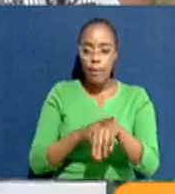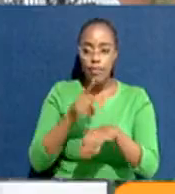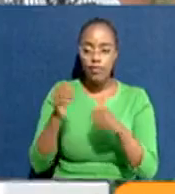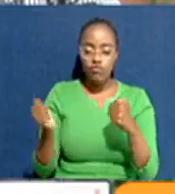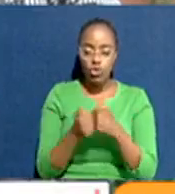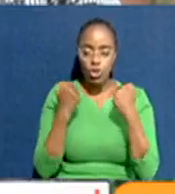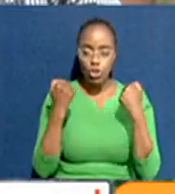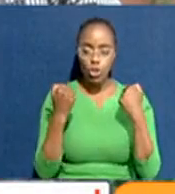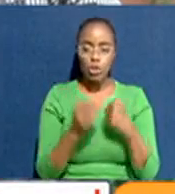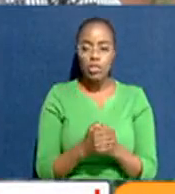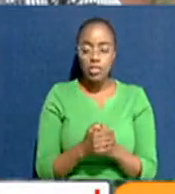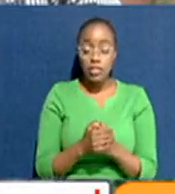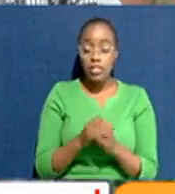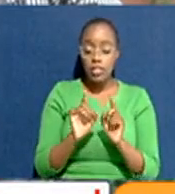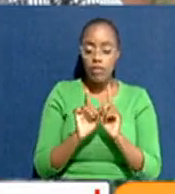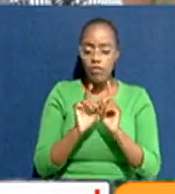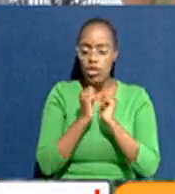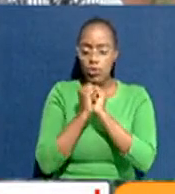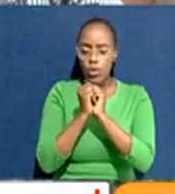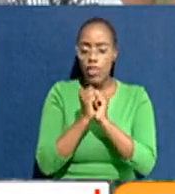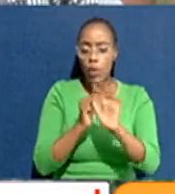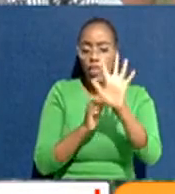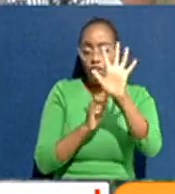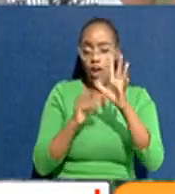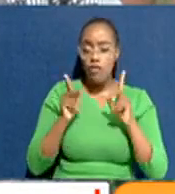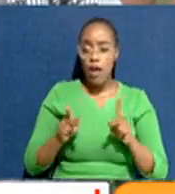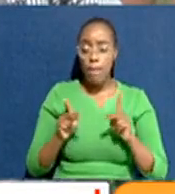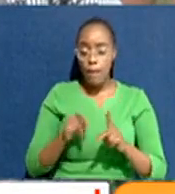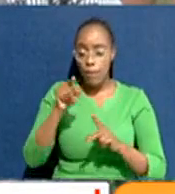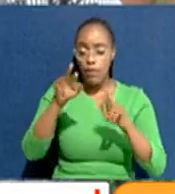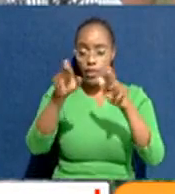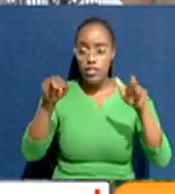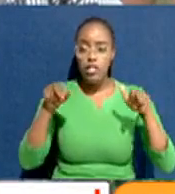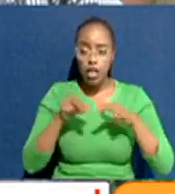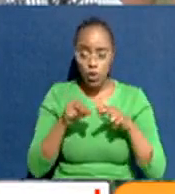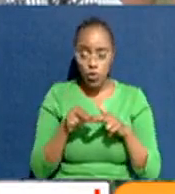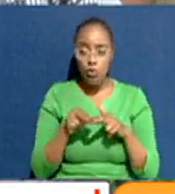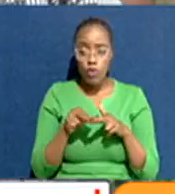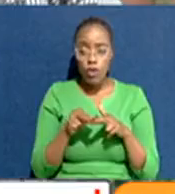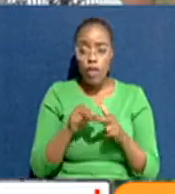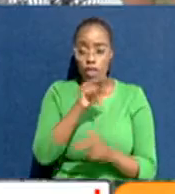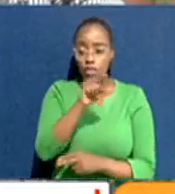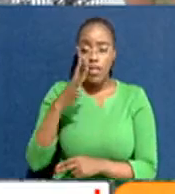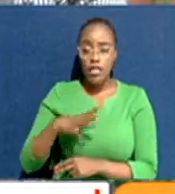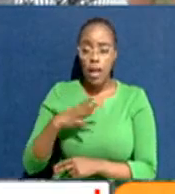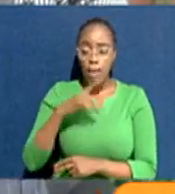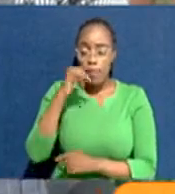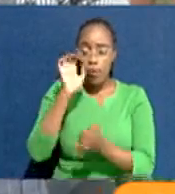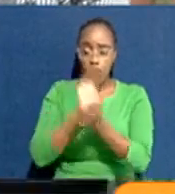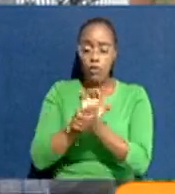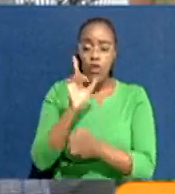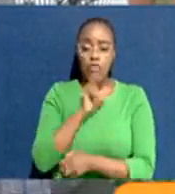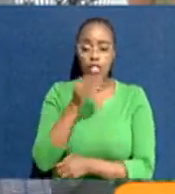happened, she was in company of 5 people in that room, and those are the people in custody right